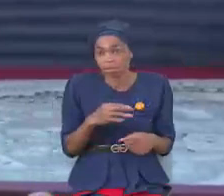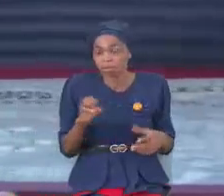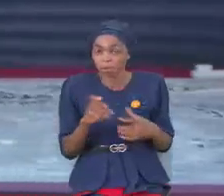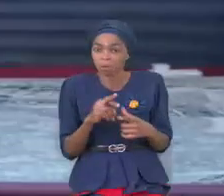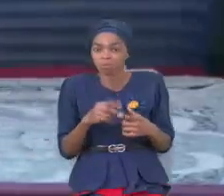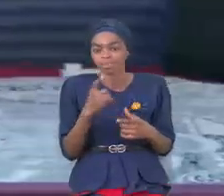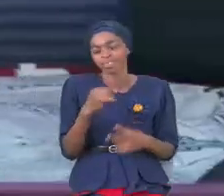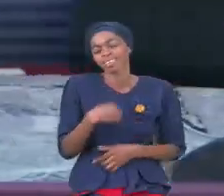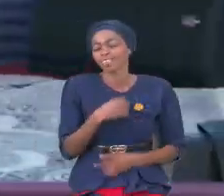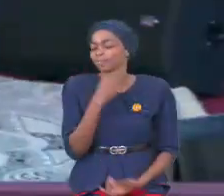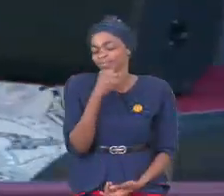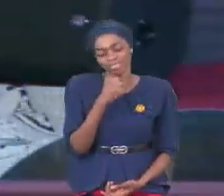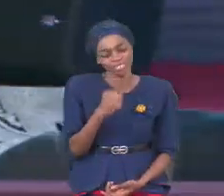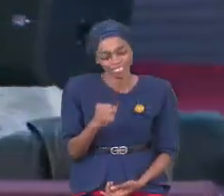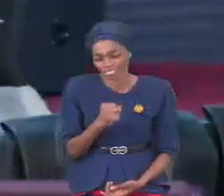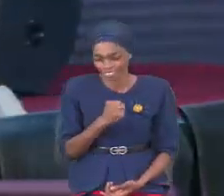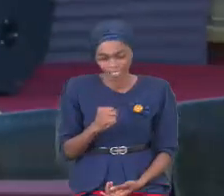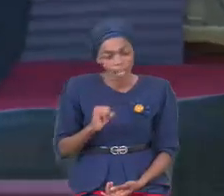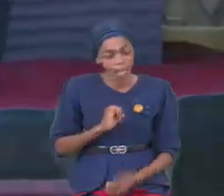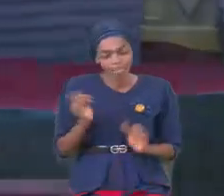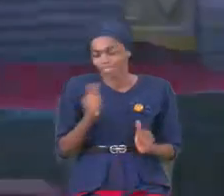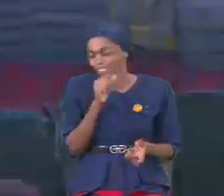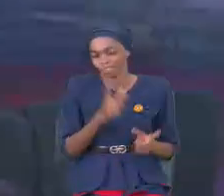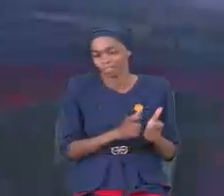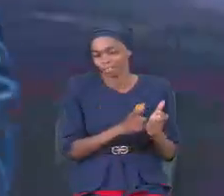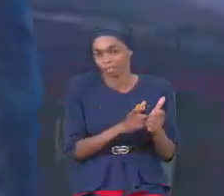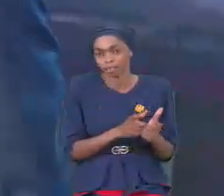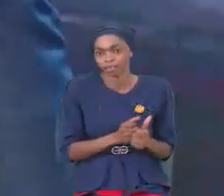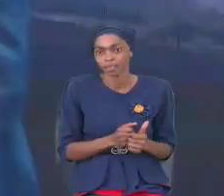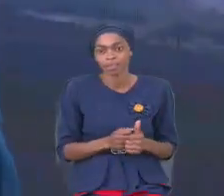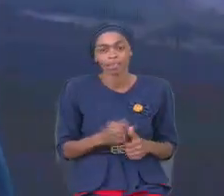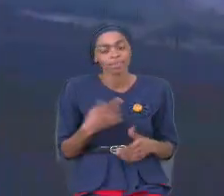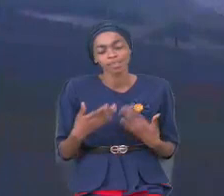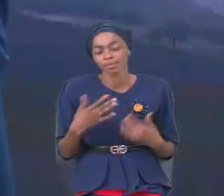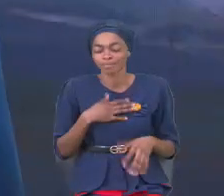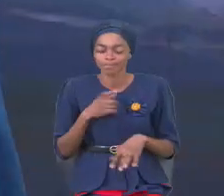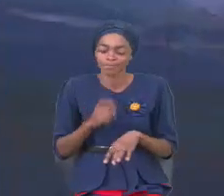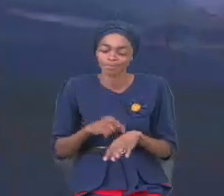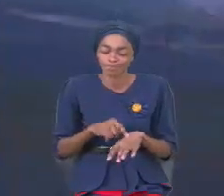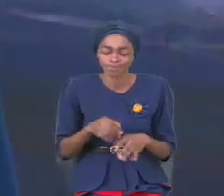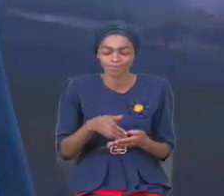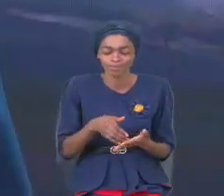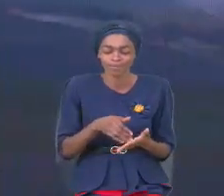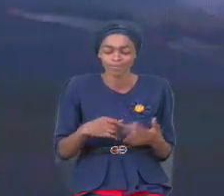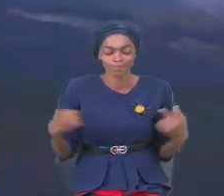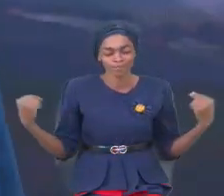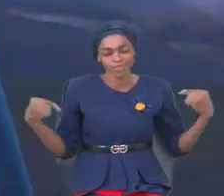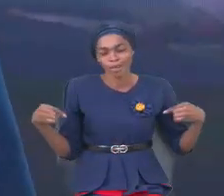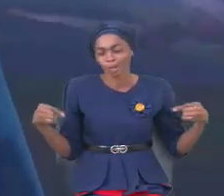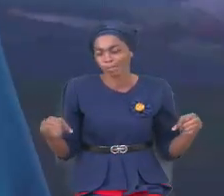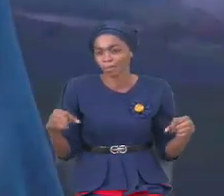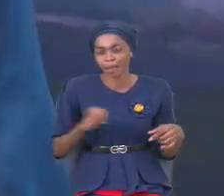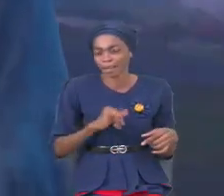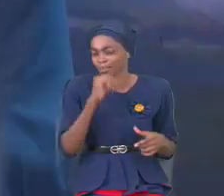cannot run. See my joints and see the arthritis, I cannot run. No, it's not the joints, it's not